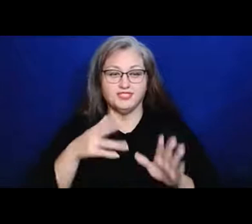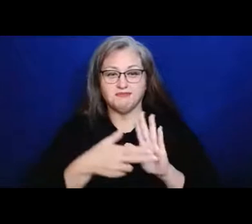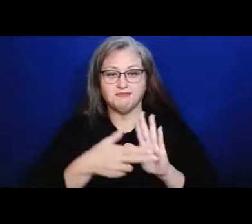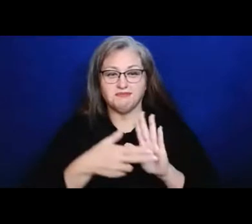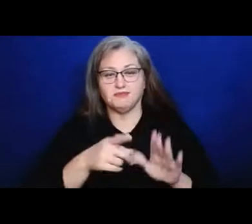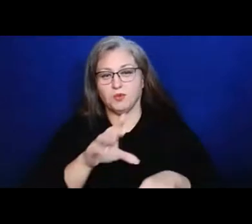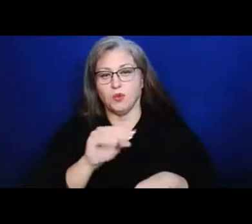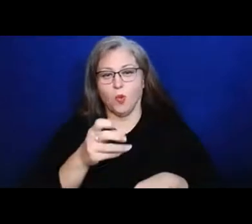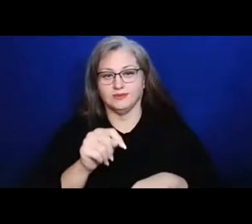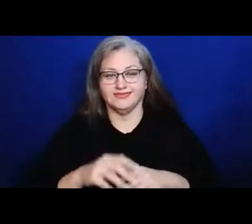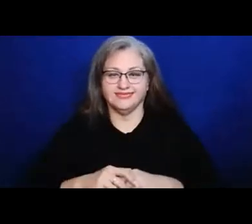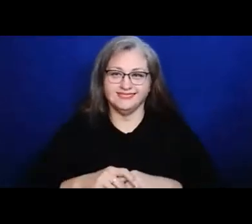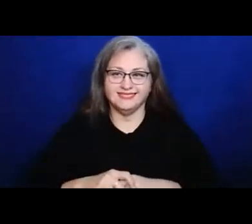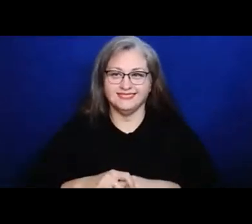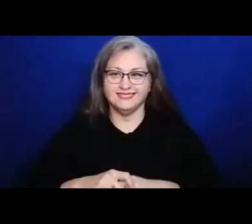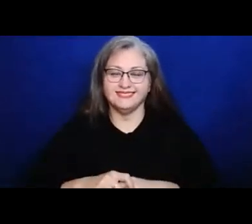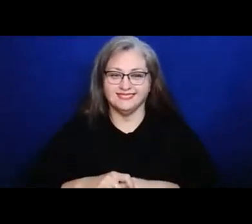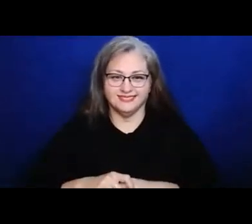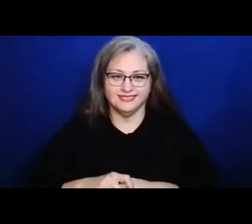co-host.